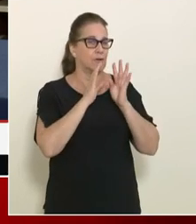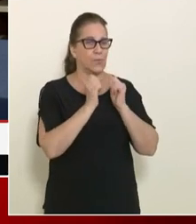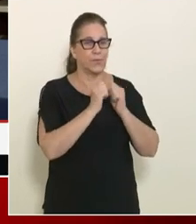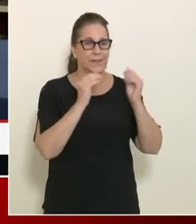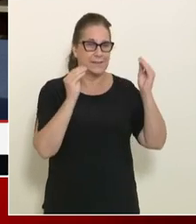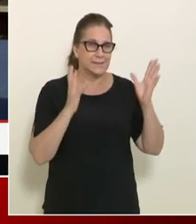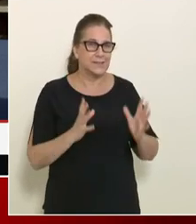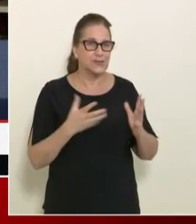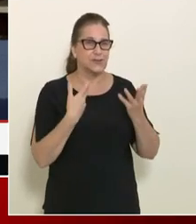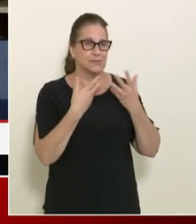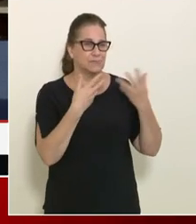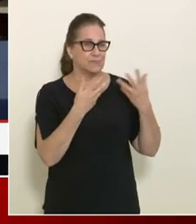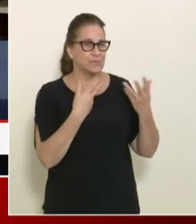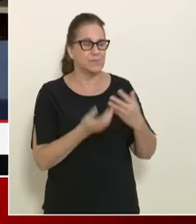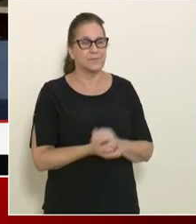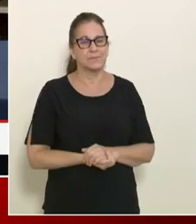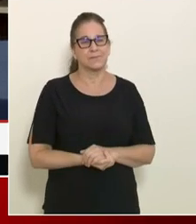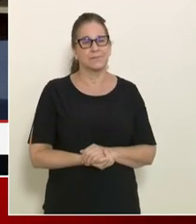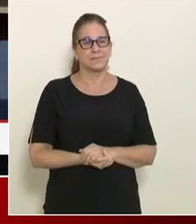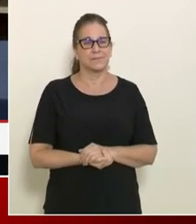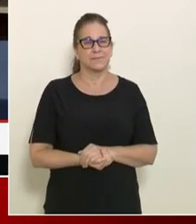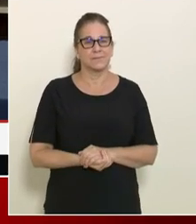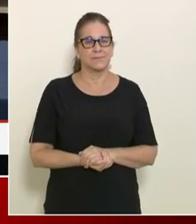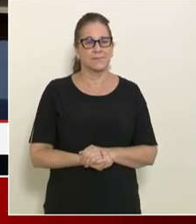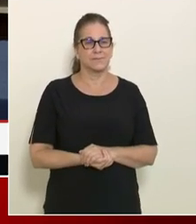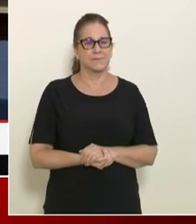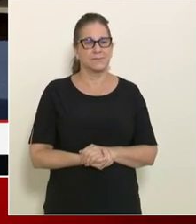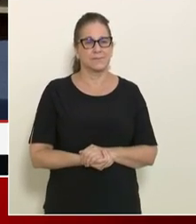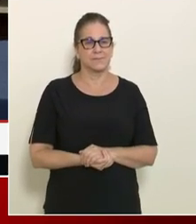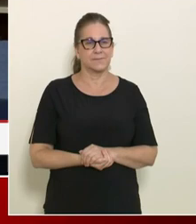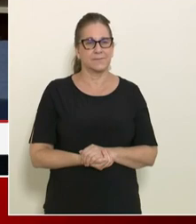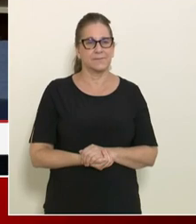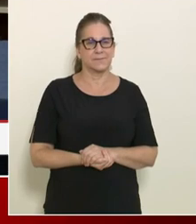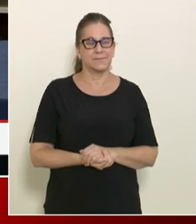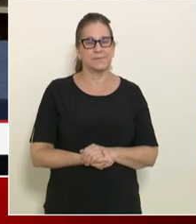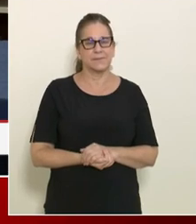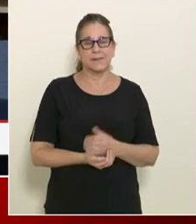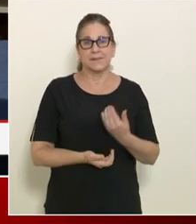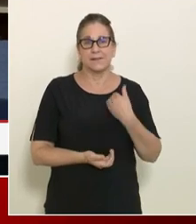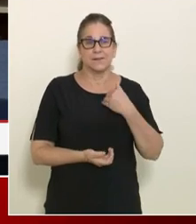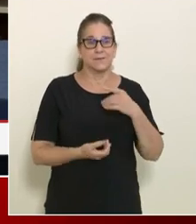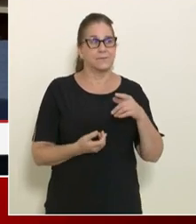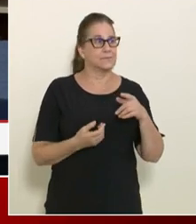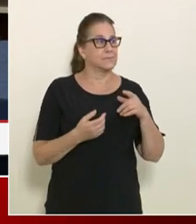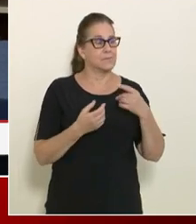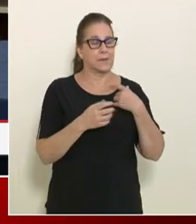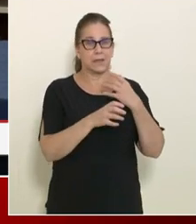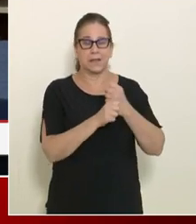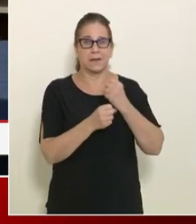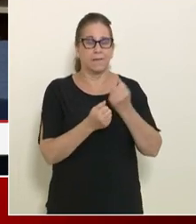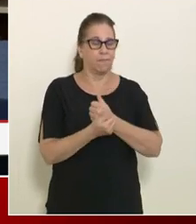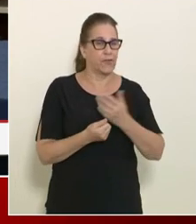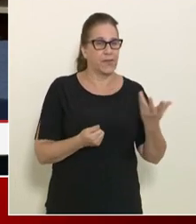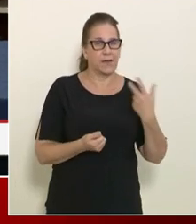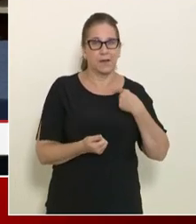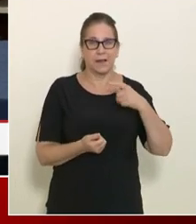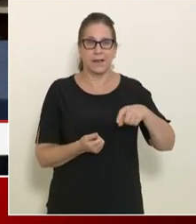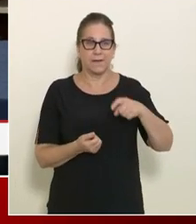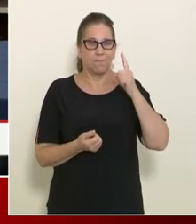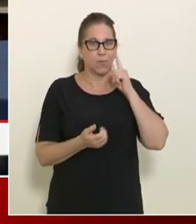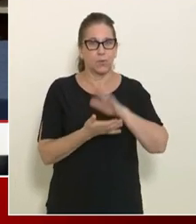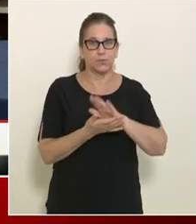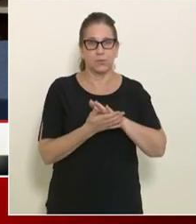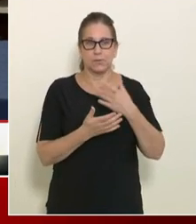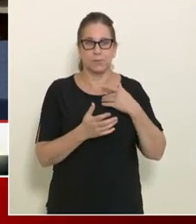have all we need, all our supplies to be ready not only for school but for our